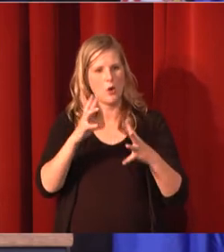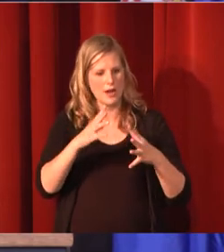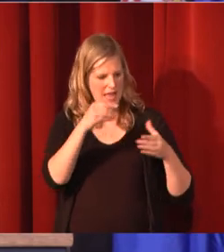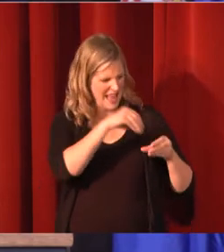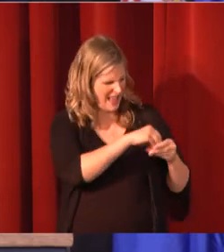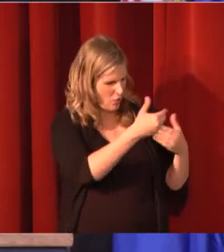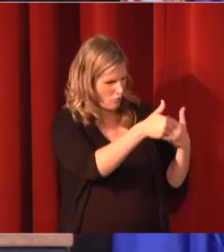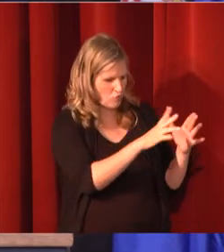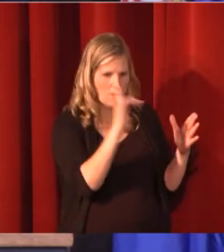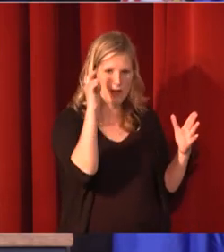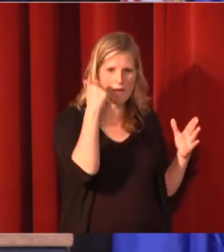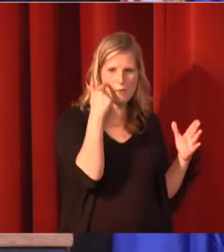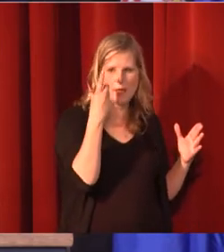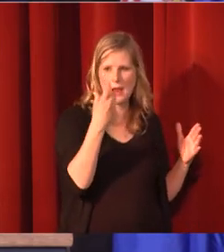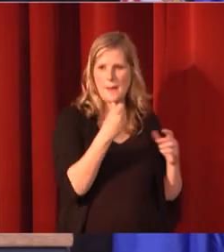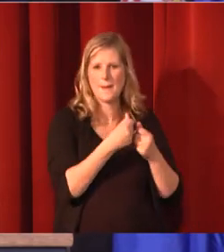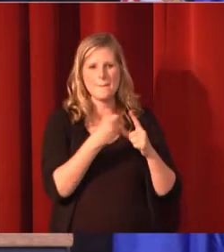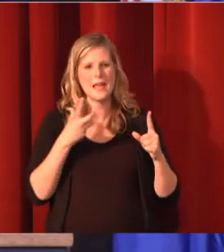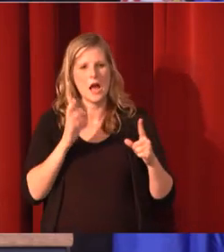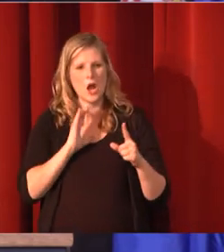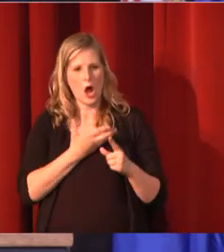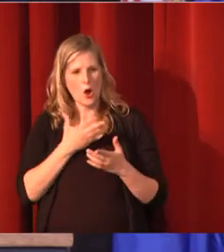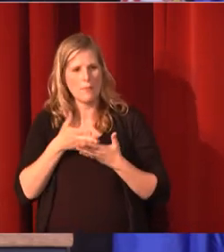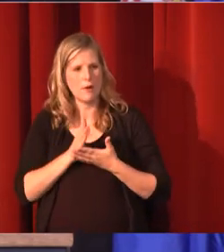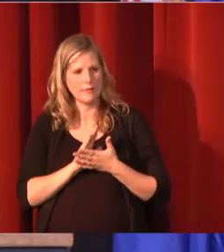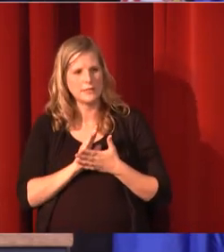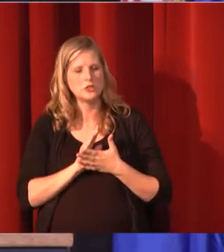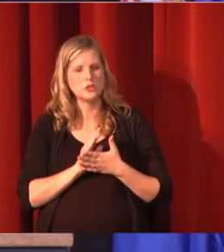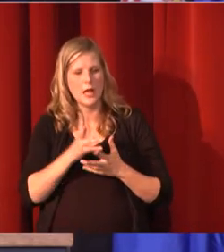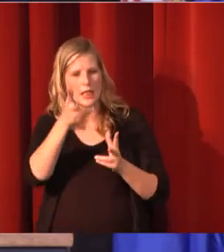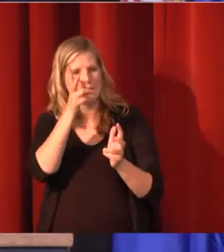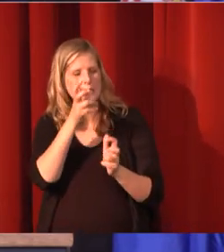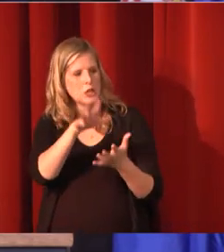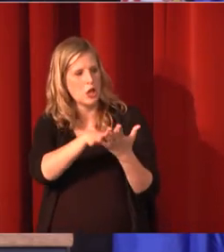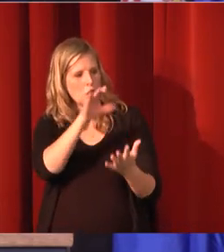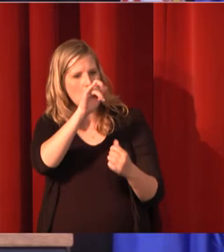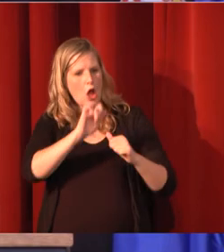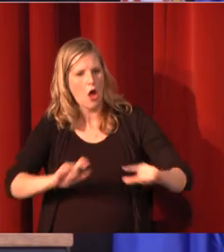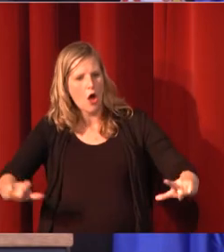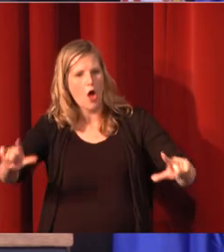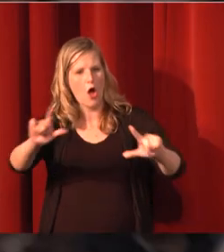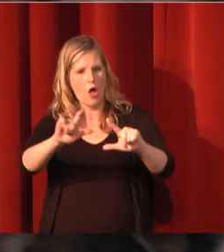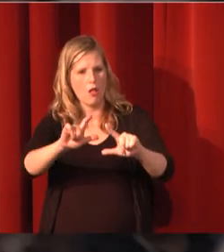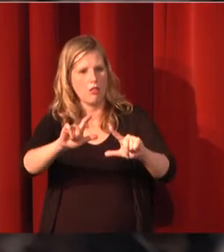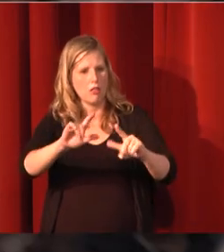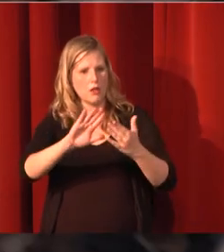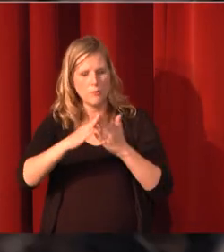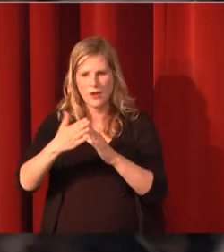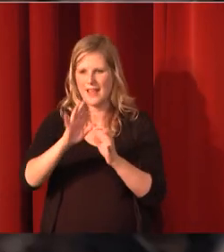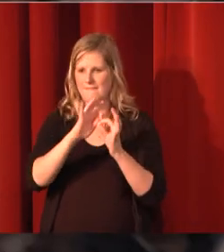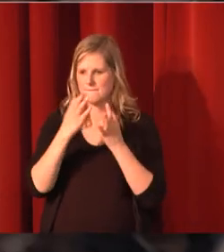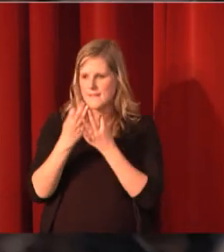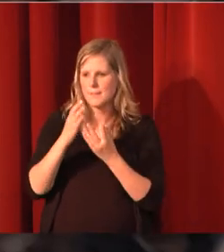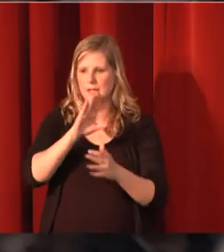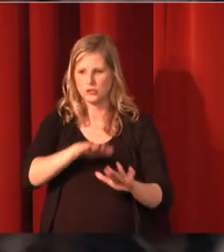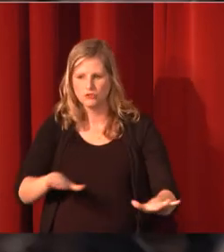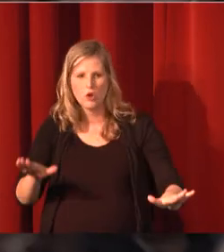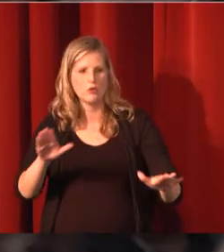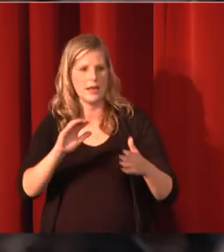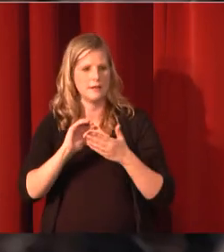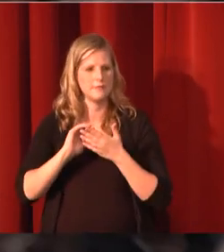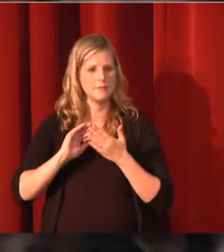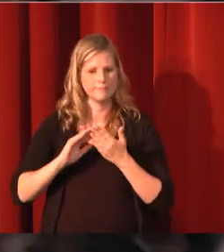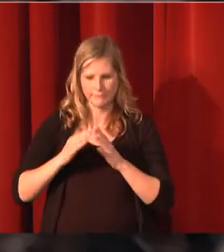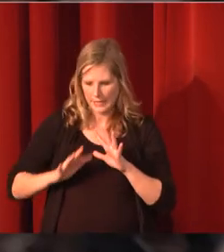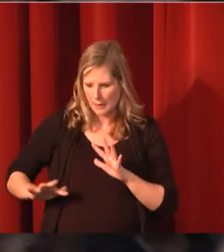beyond our own privilege to listen and learn from all of our neighbors all of our families all of our children so when